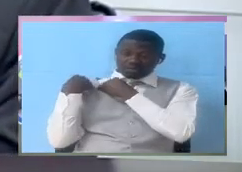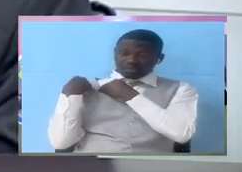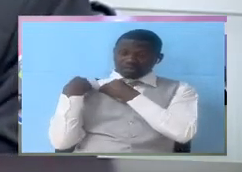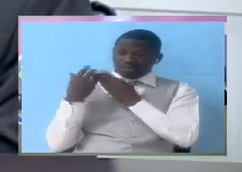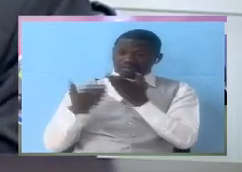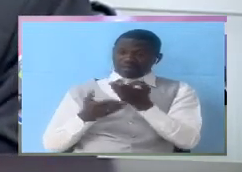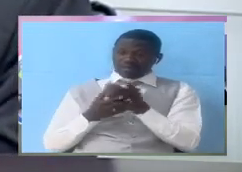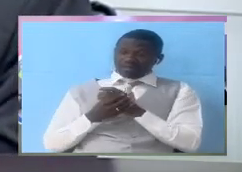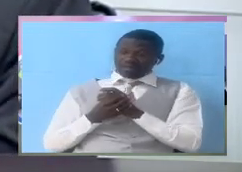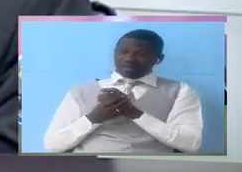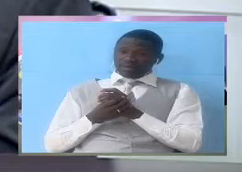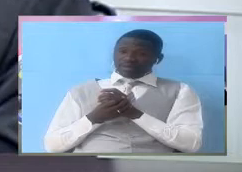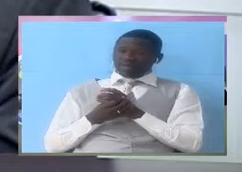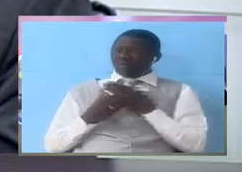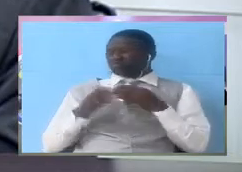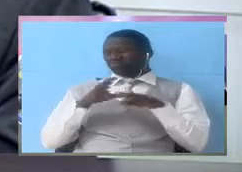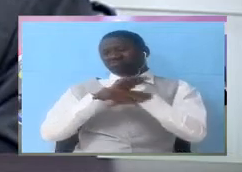You resigned